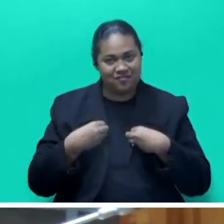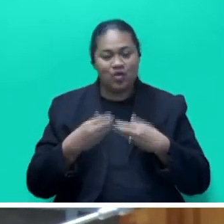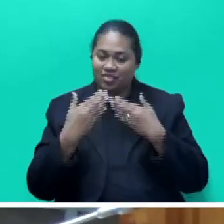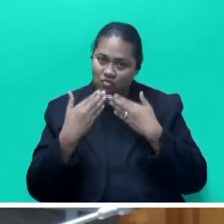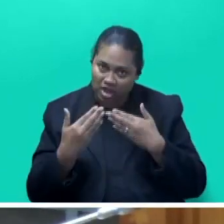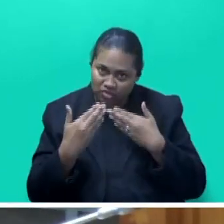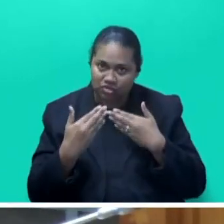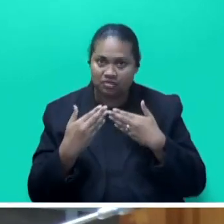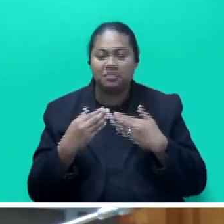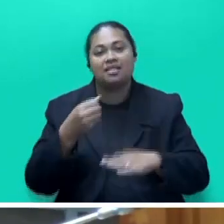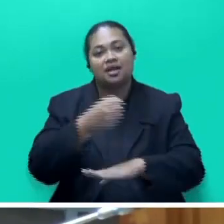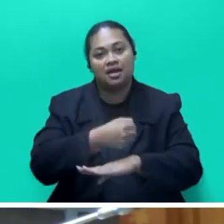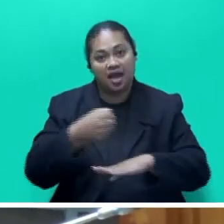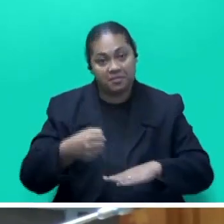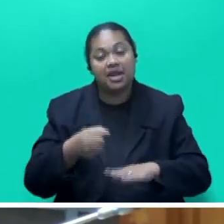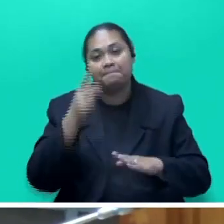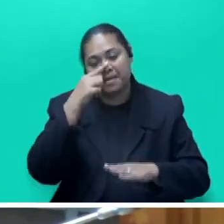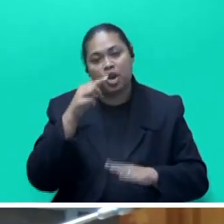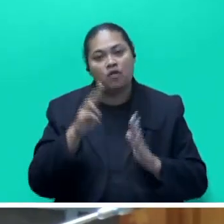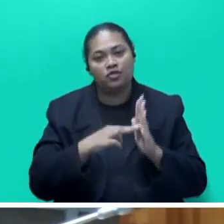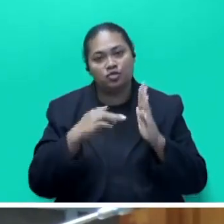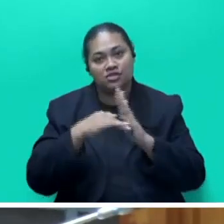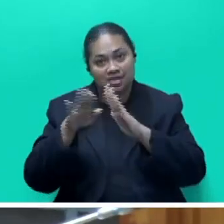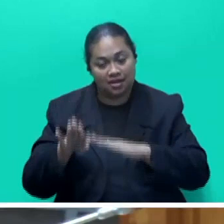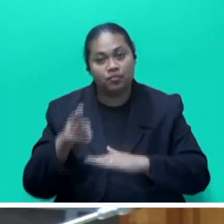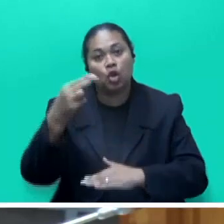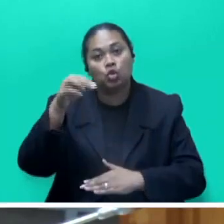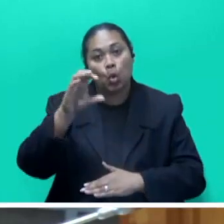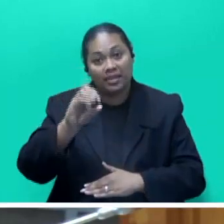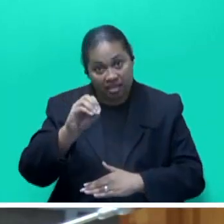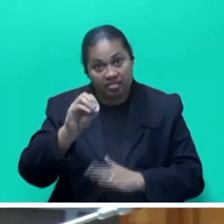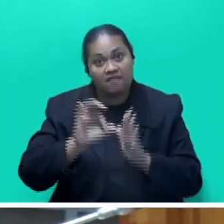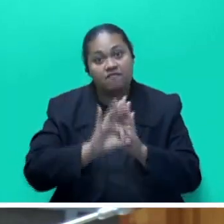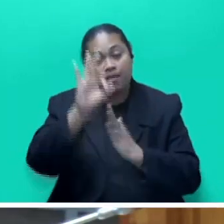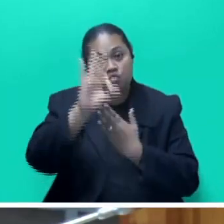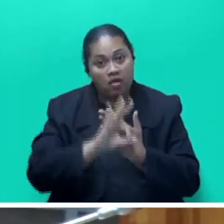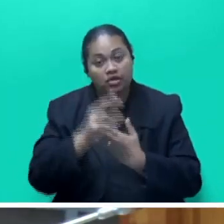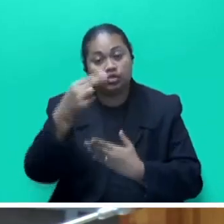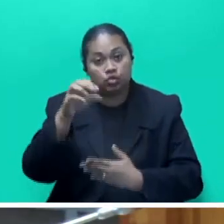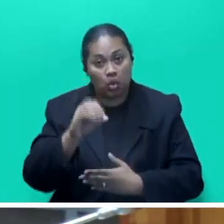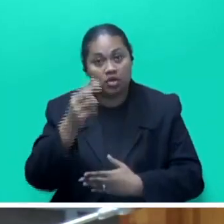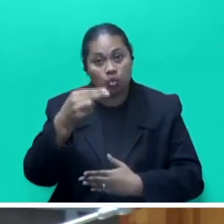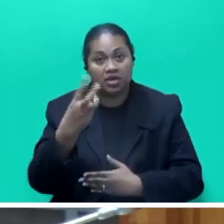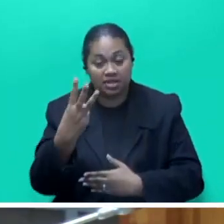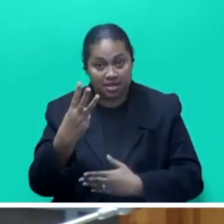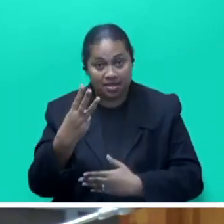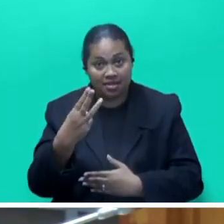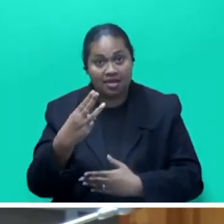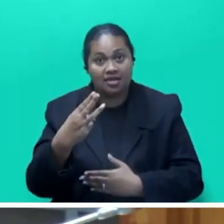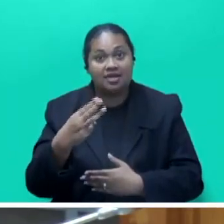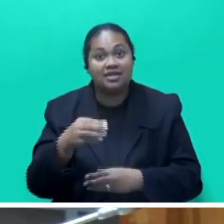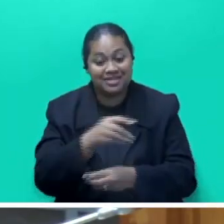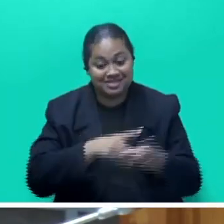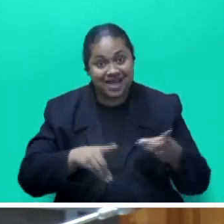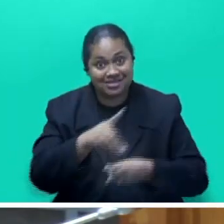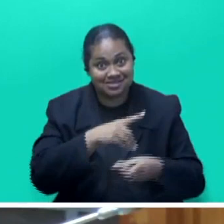the people of New Zealand. Mr. Speaker, sir, on the 20th Feb 2023, the National Disaster Management Office, NDMO,